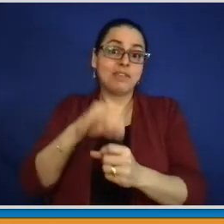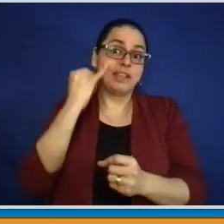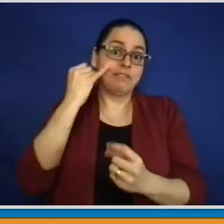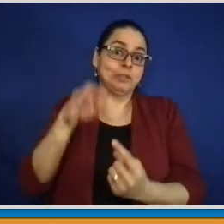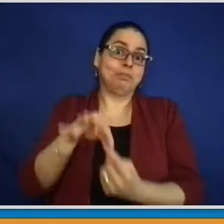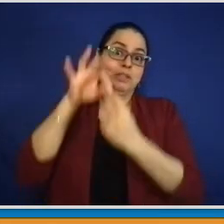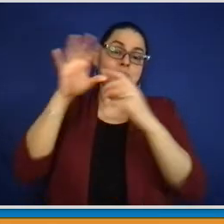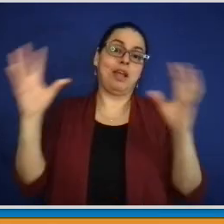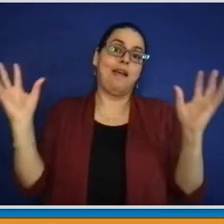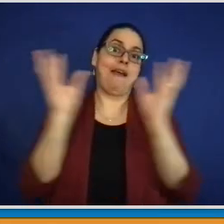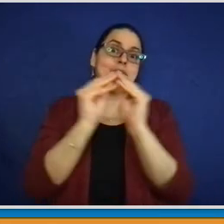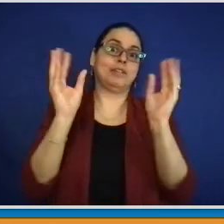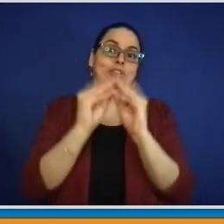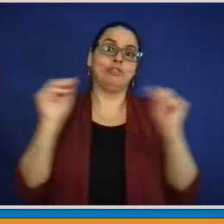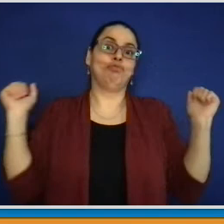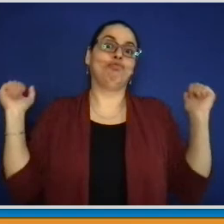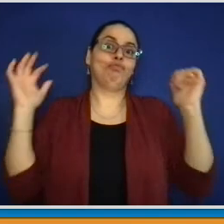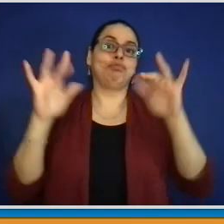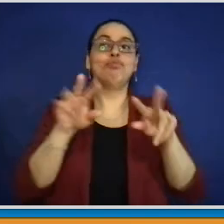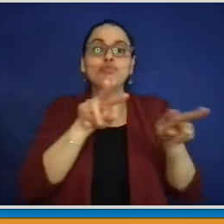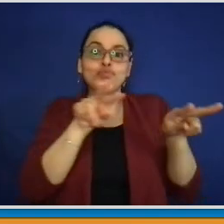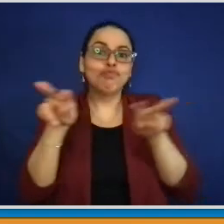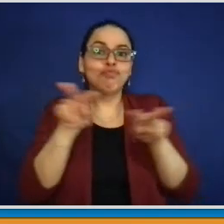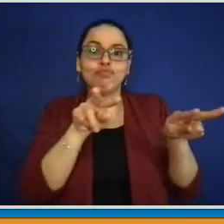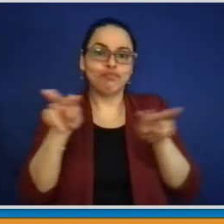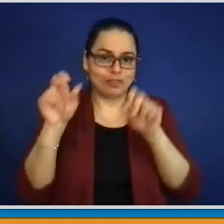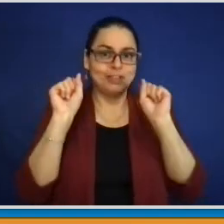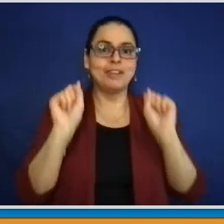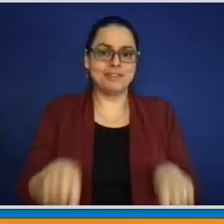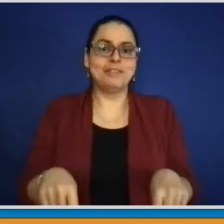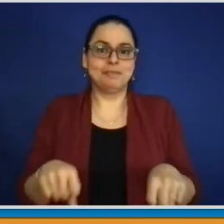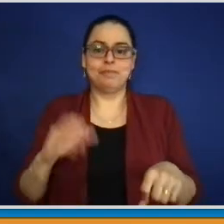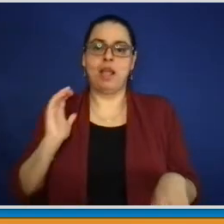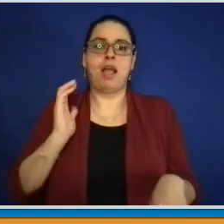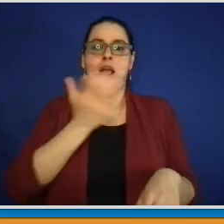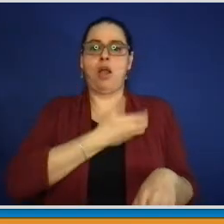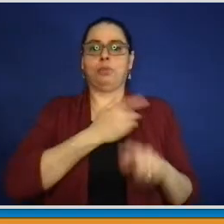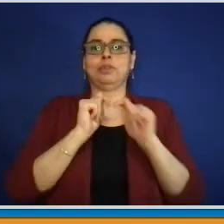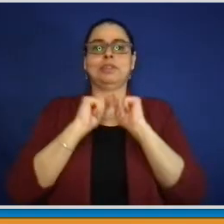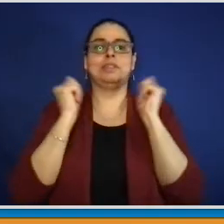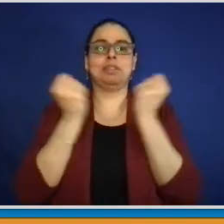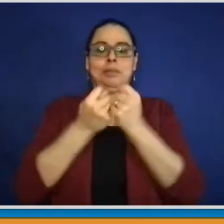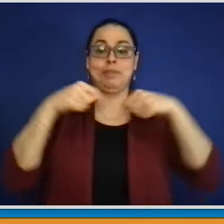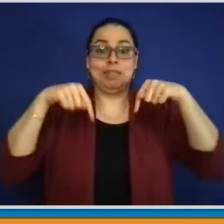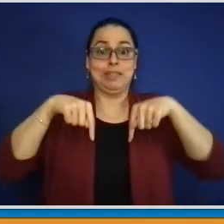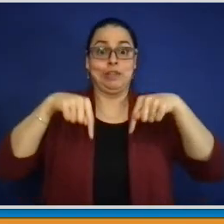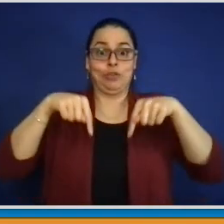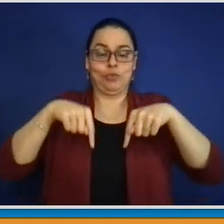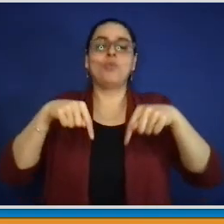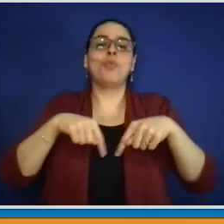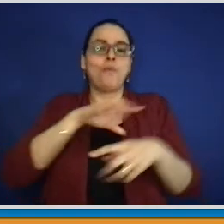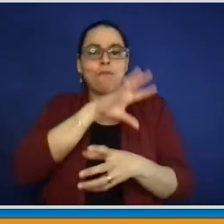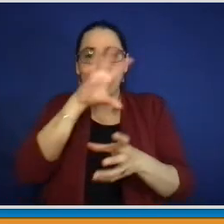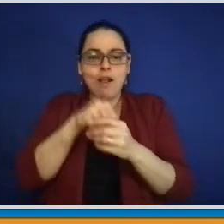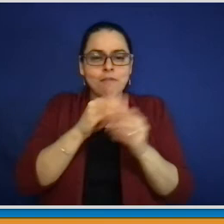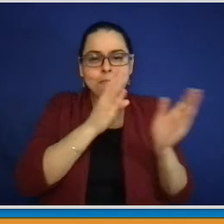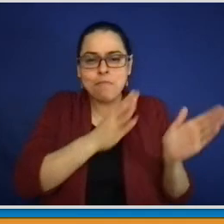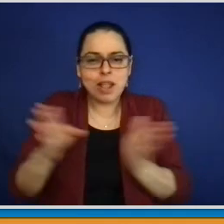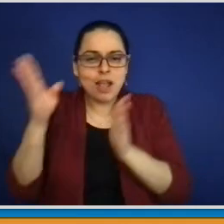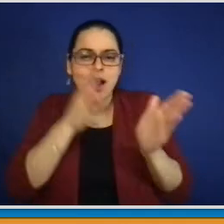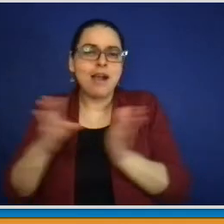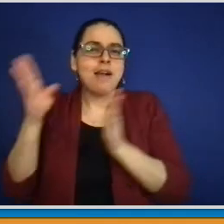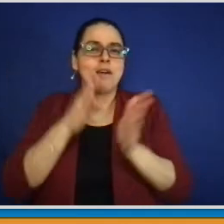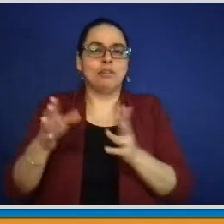Lopez, Crystal Collins of our team have done a lot of terrific work in trying to get this together. They will very much enjoy having the presence of a